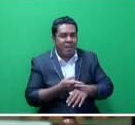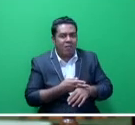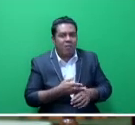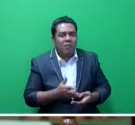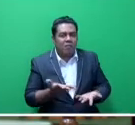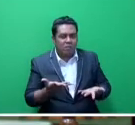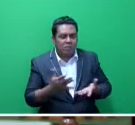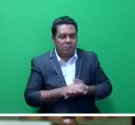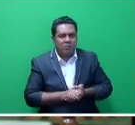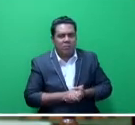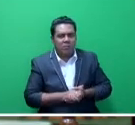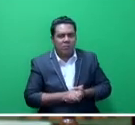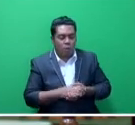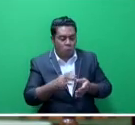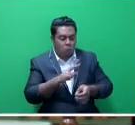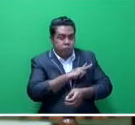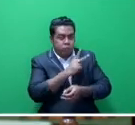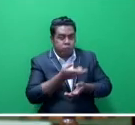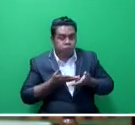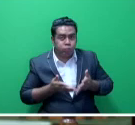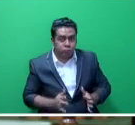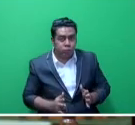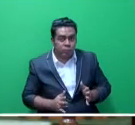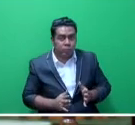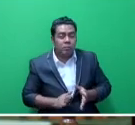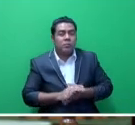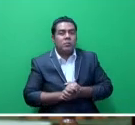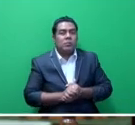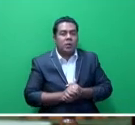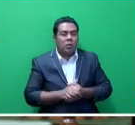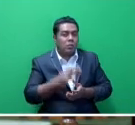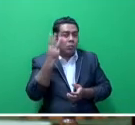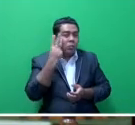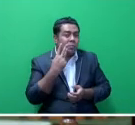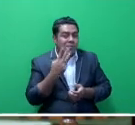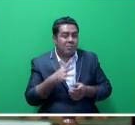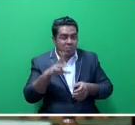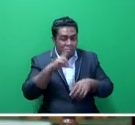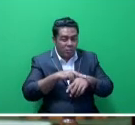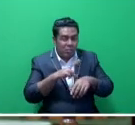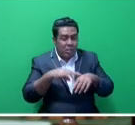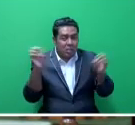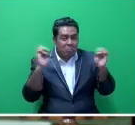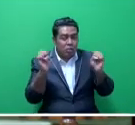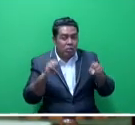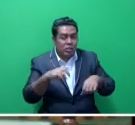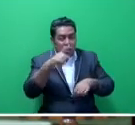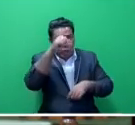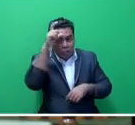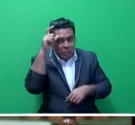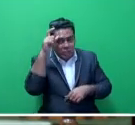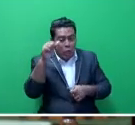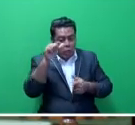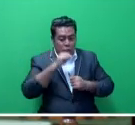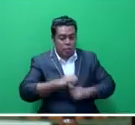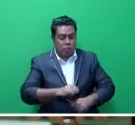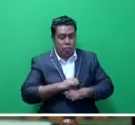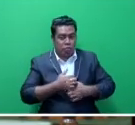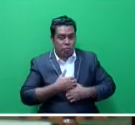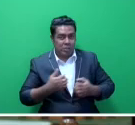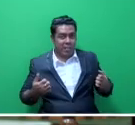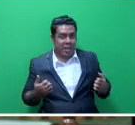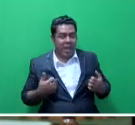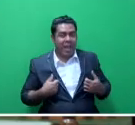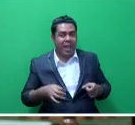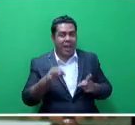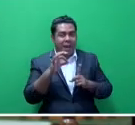epidemiology, midwifery, obstetrics, gynecology, emergency nursing, surgery and pathology. So these people are already,